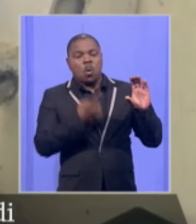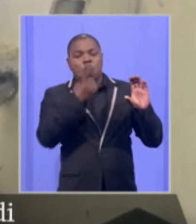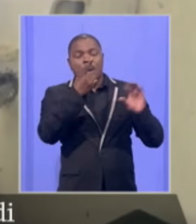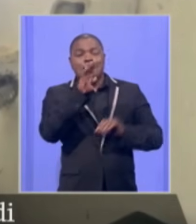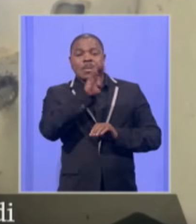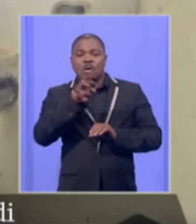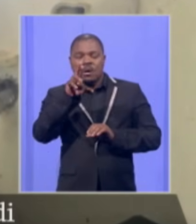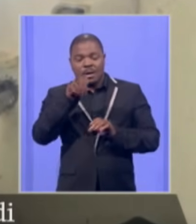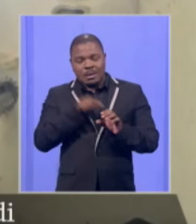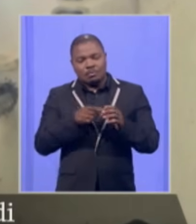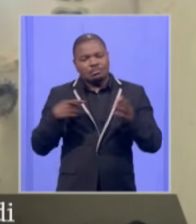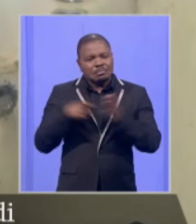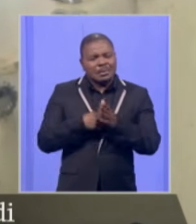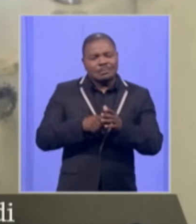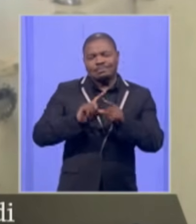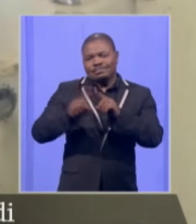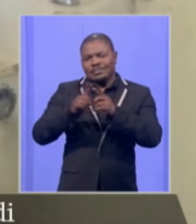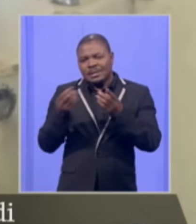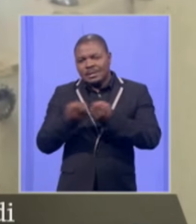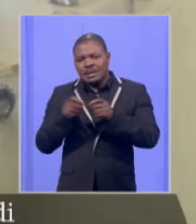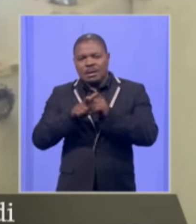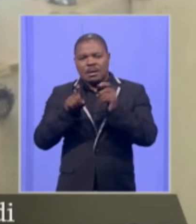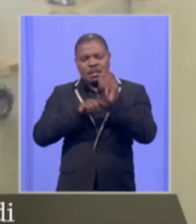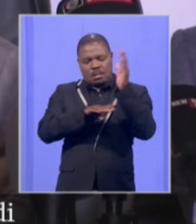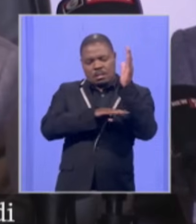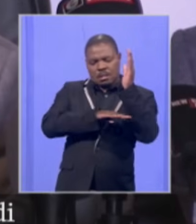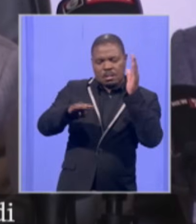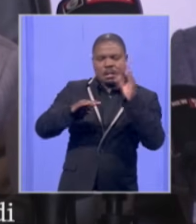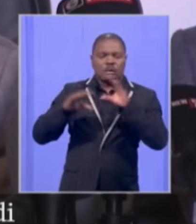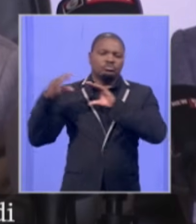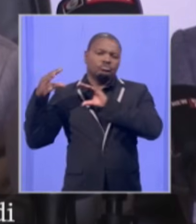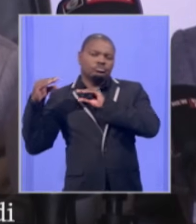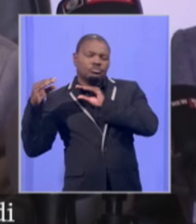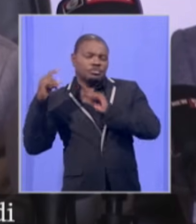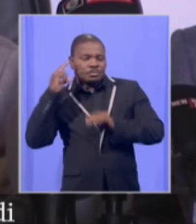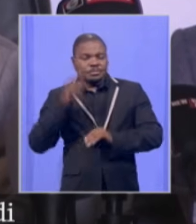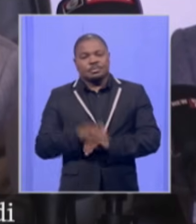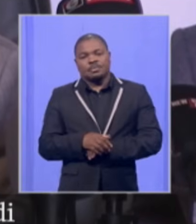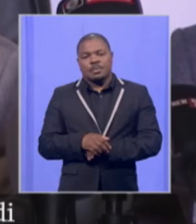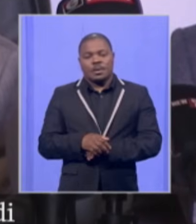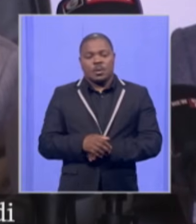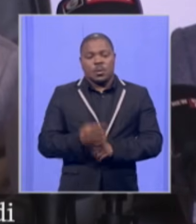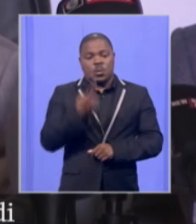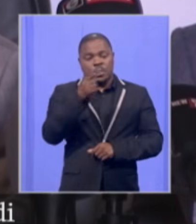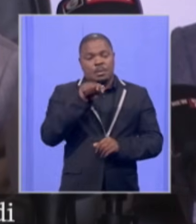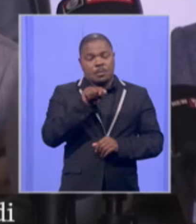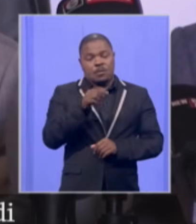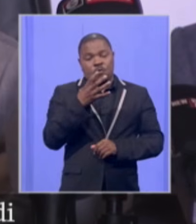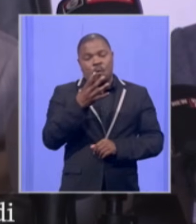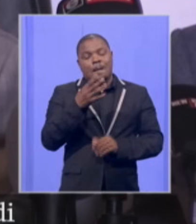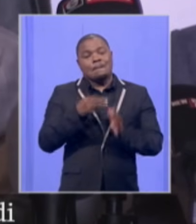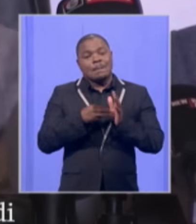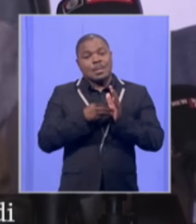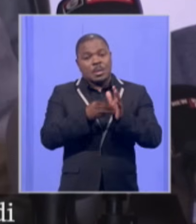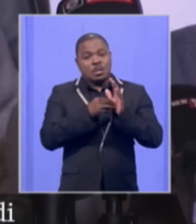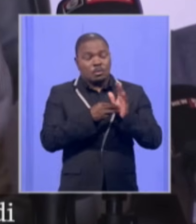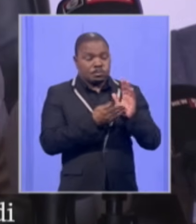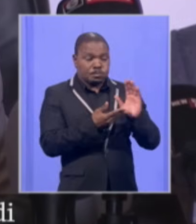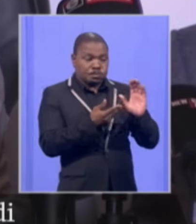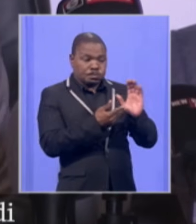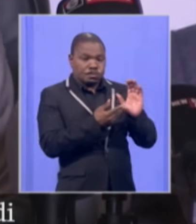maleba go akaretsa malao le dimaterase. The 1.4 million articles will consist